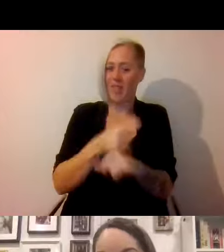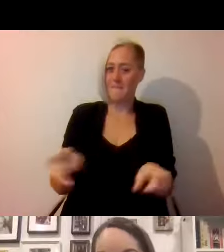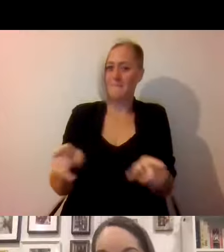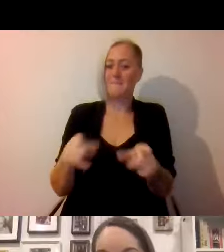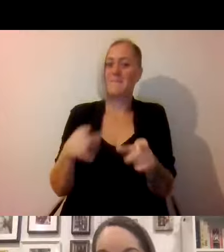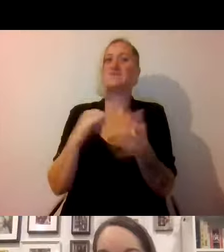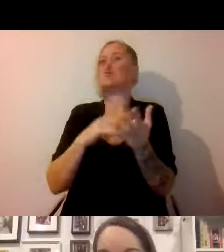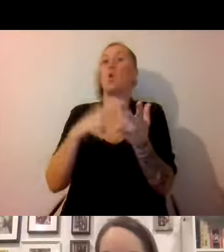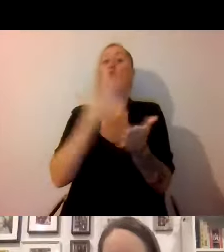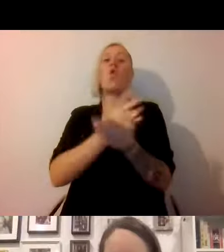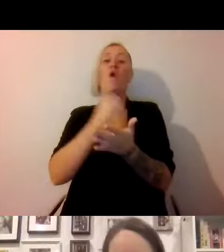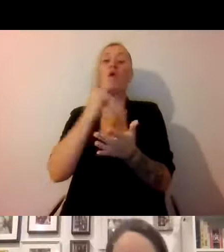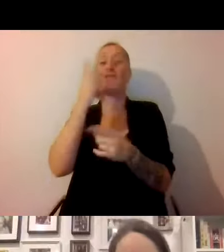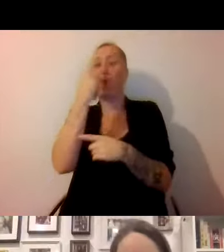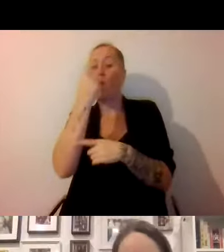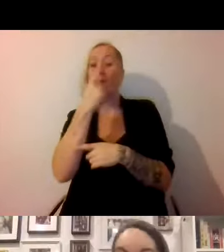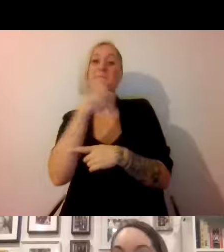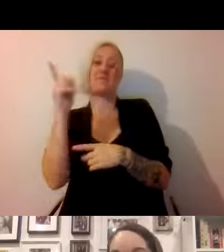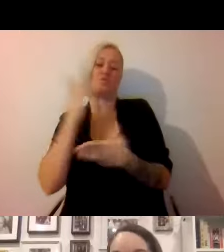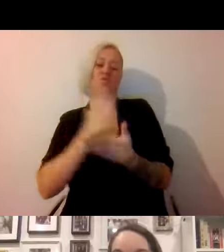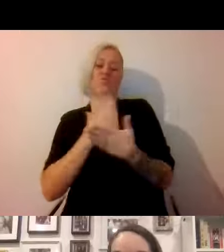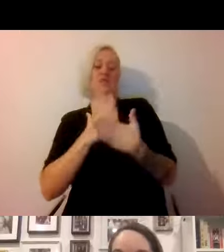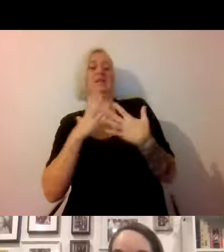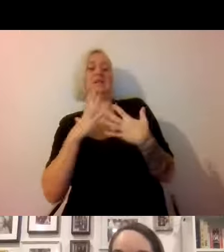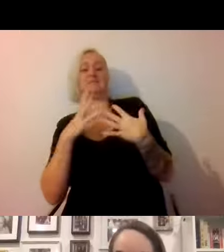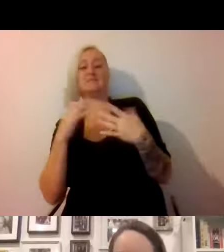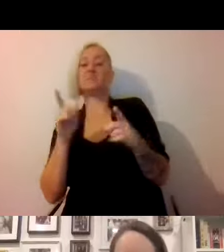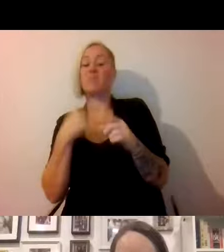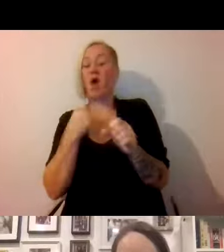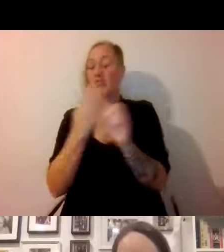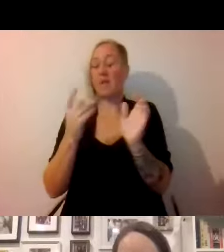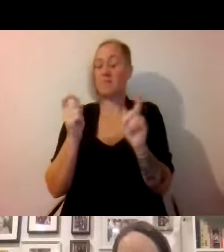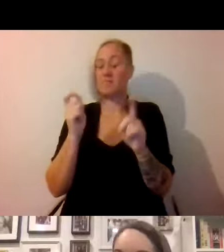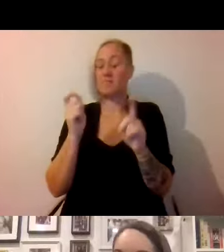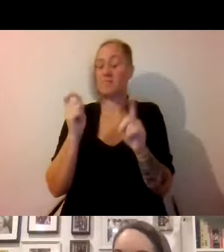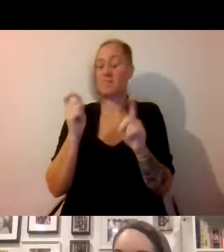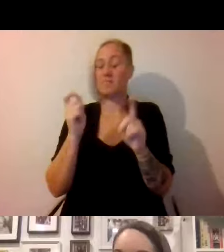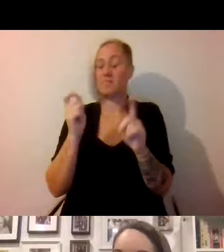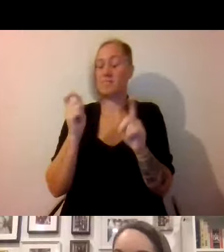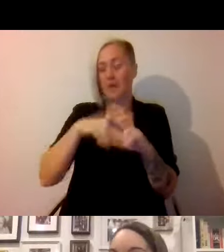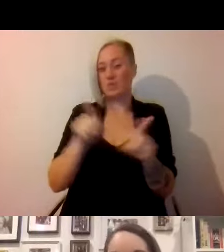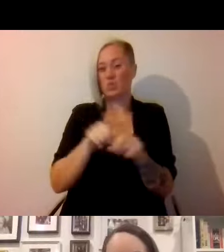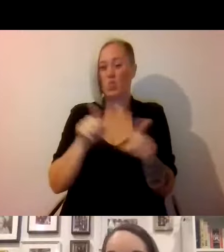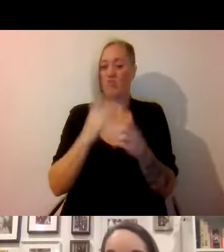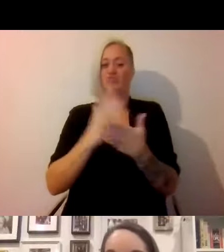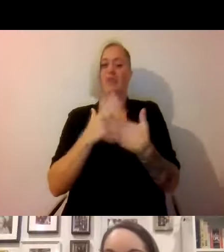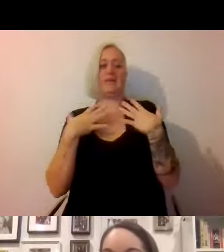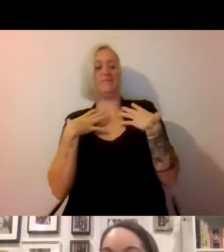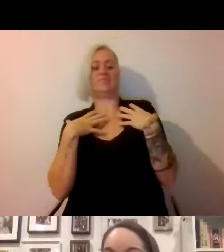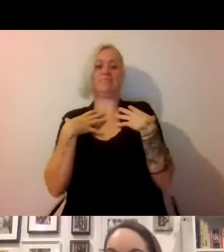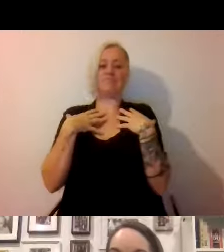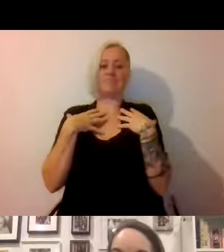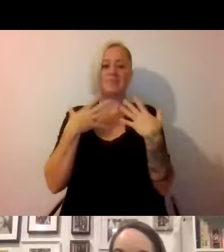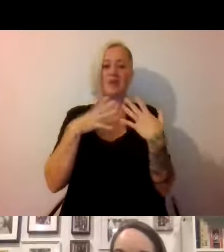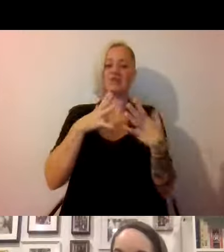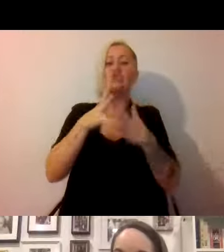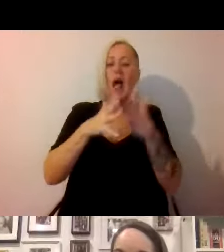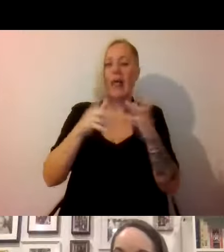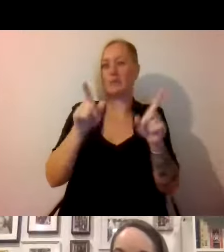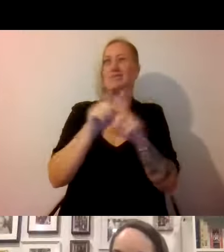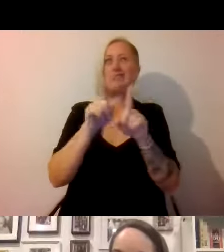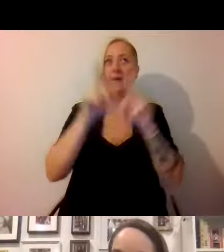particularly older members of the deaf community, my grandparents included. Signing back then was thought to be primitive,